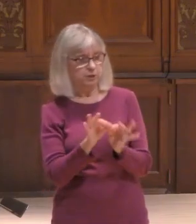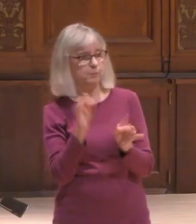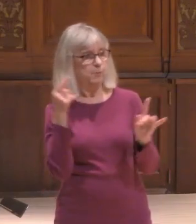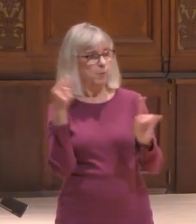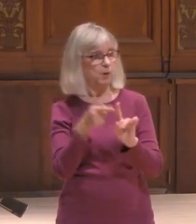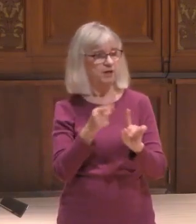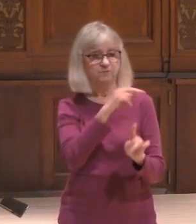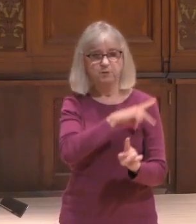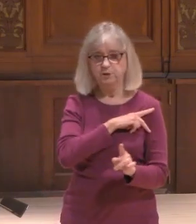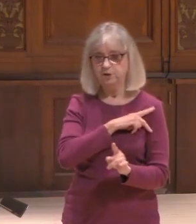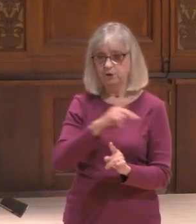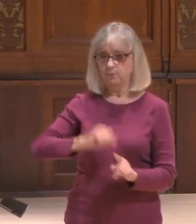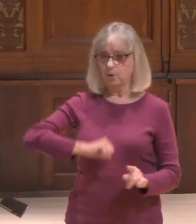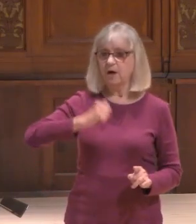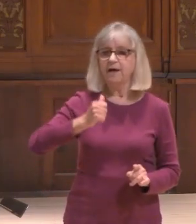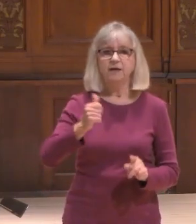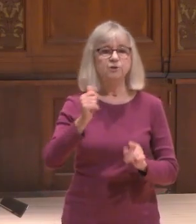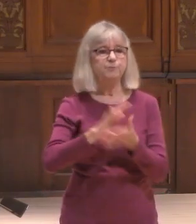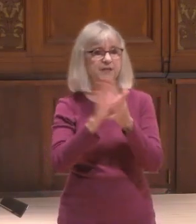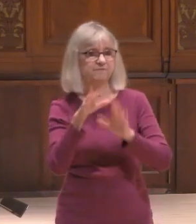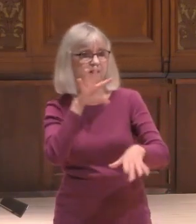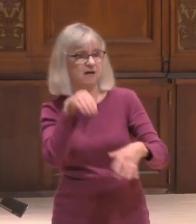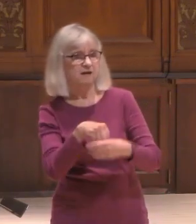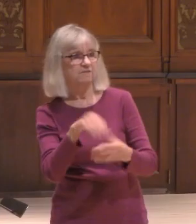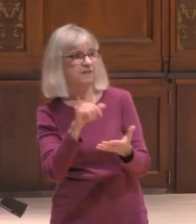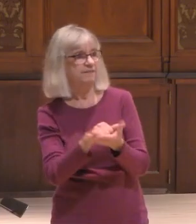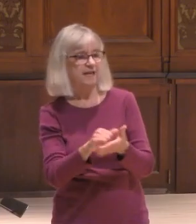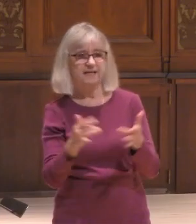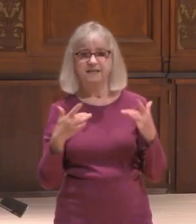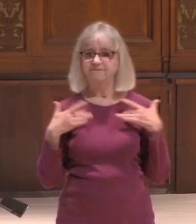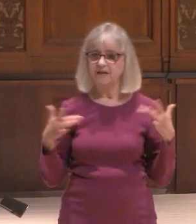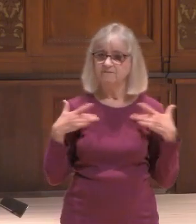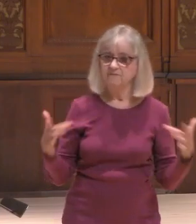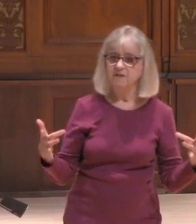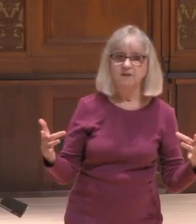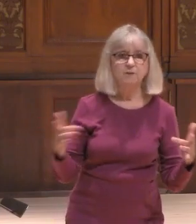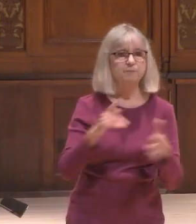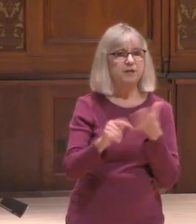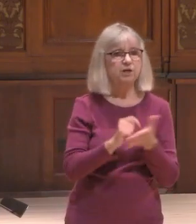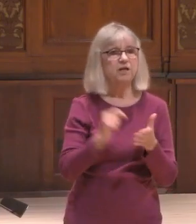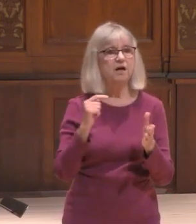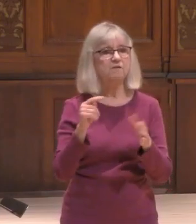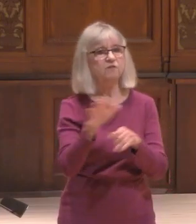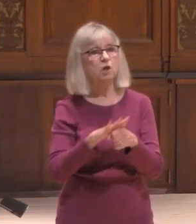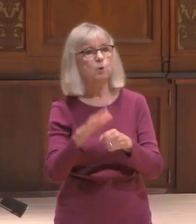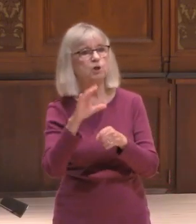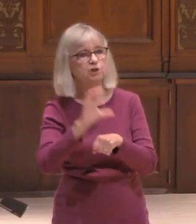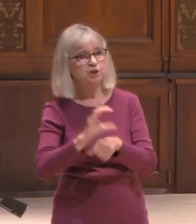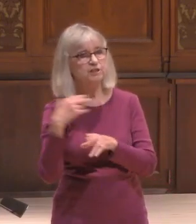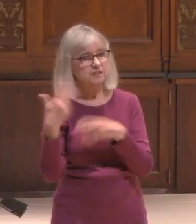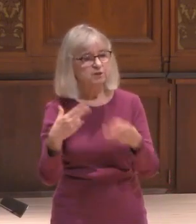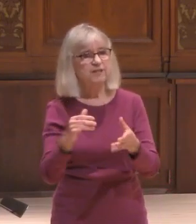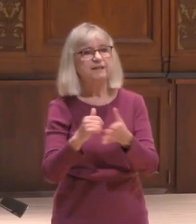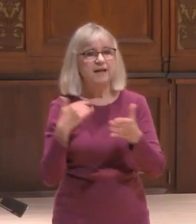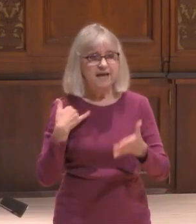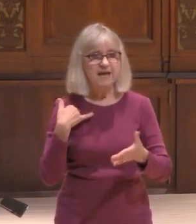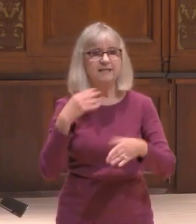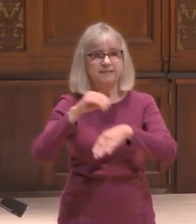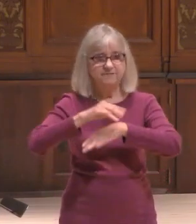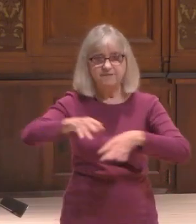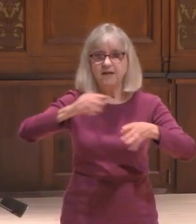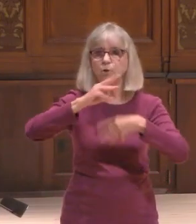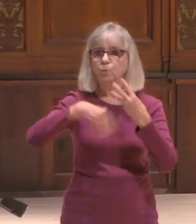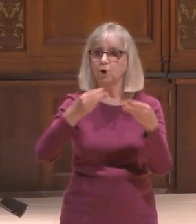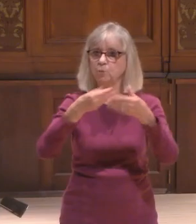pride. To have been involved in such an eventful period of local church history that has had an effect